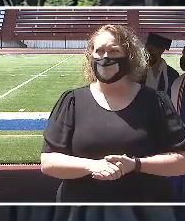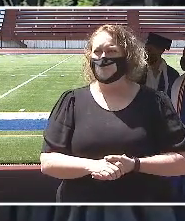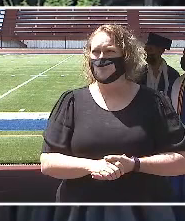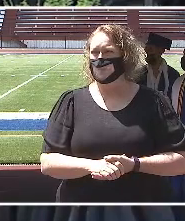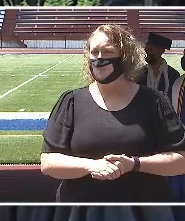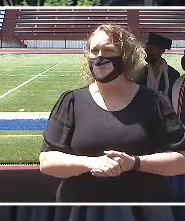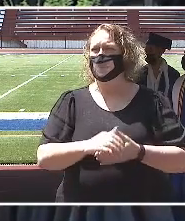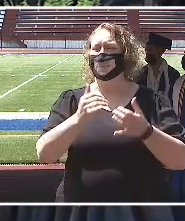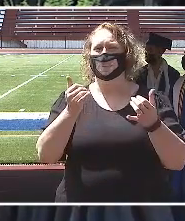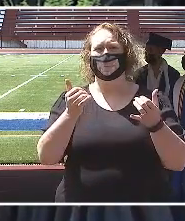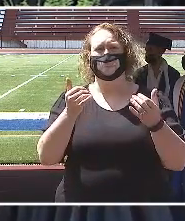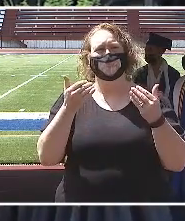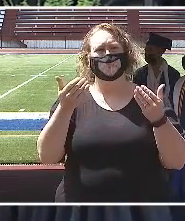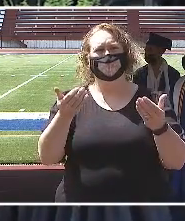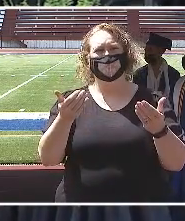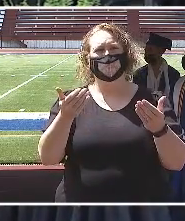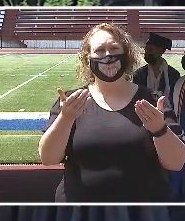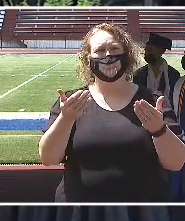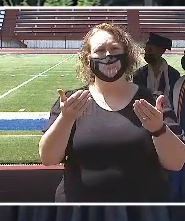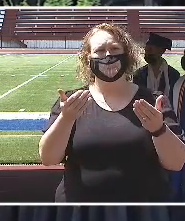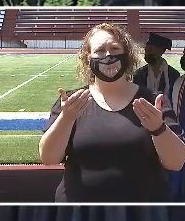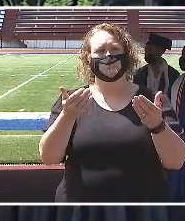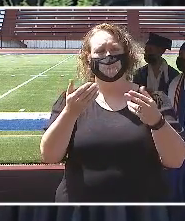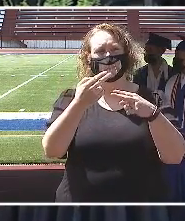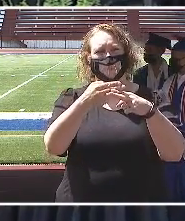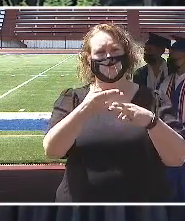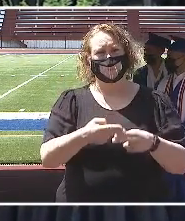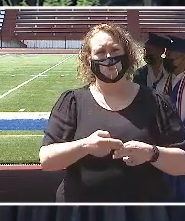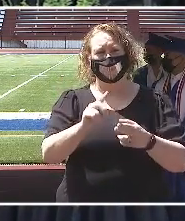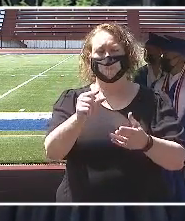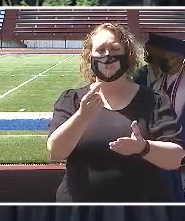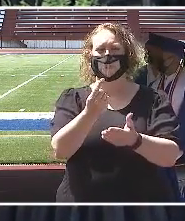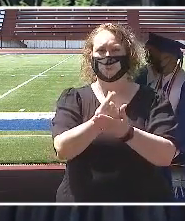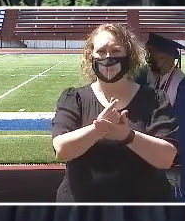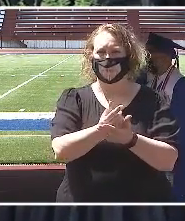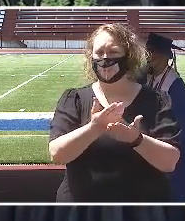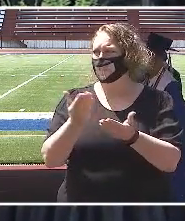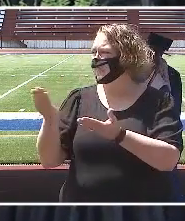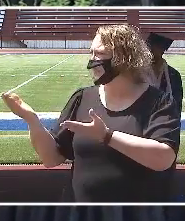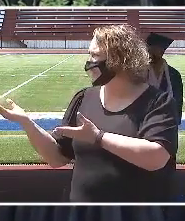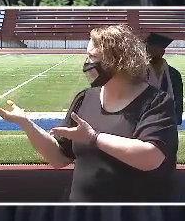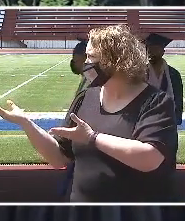Let's now please begin the roll call of our graduates.